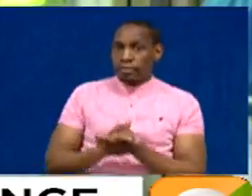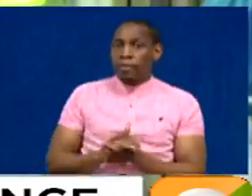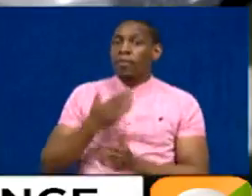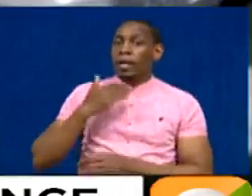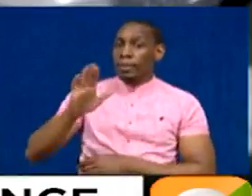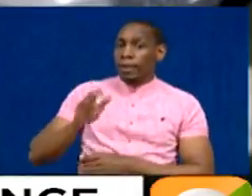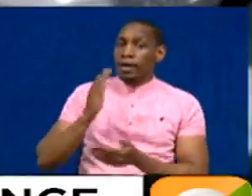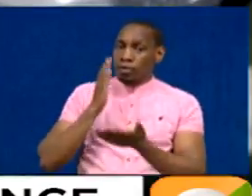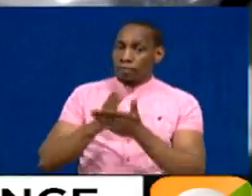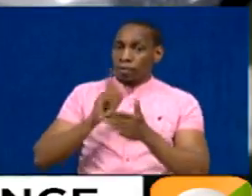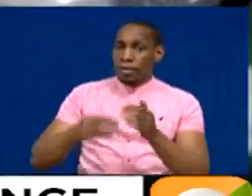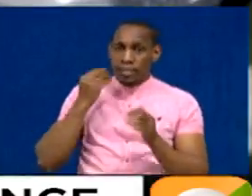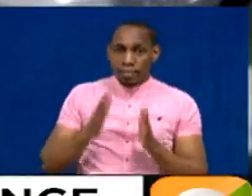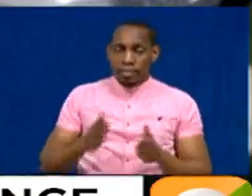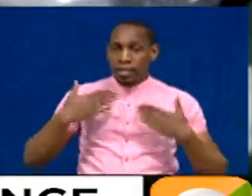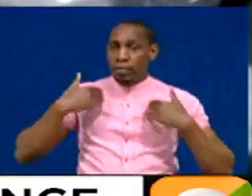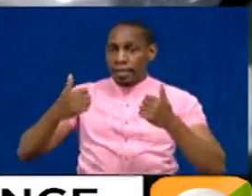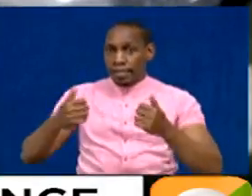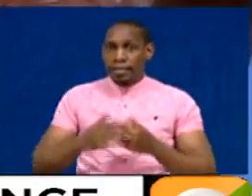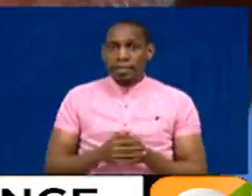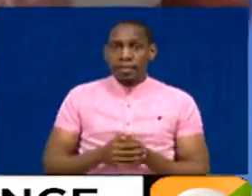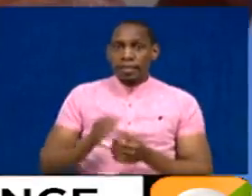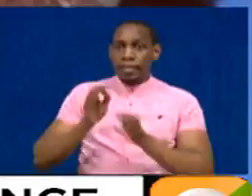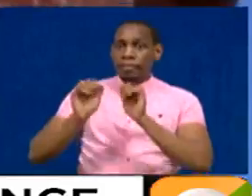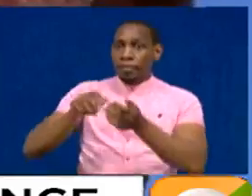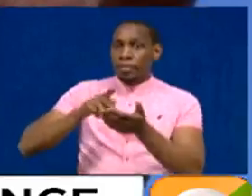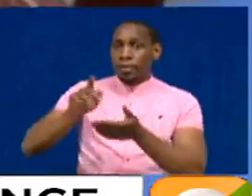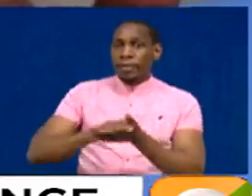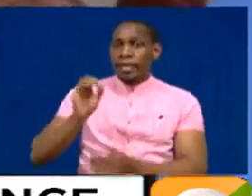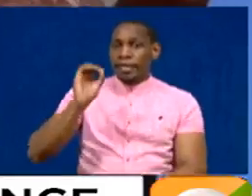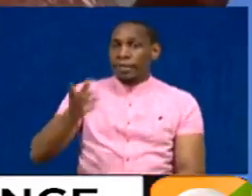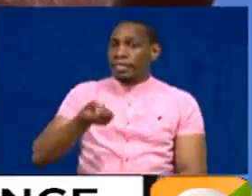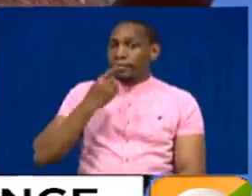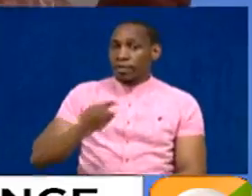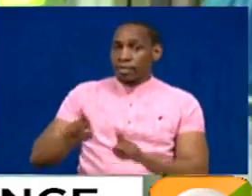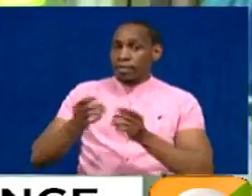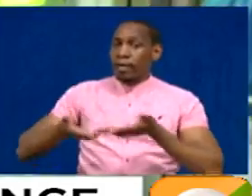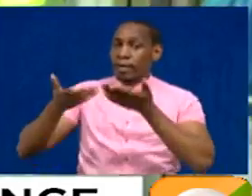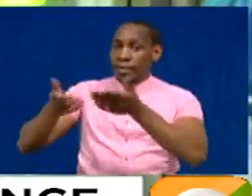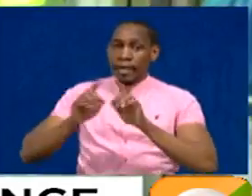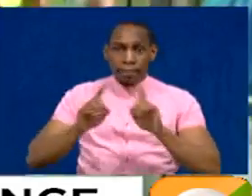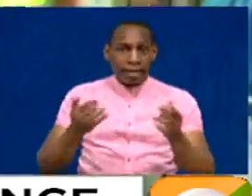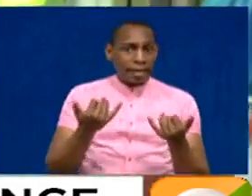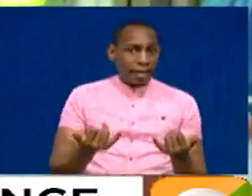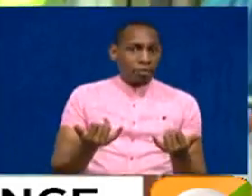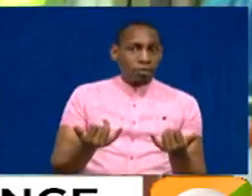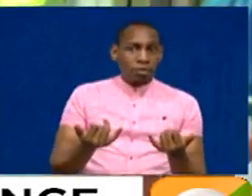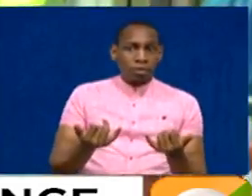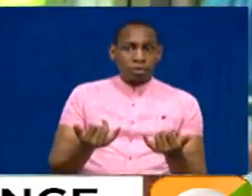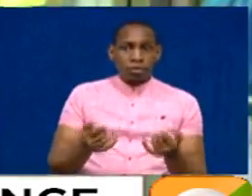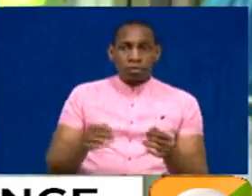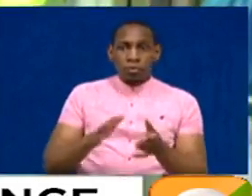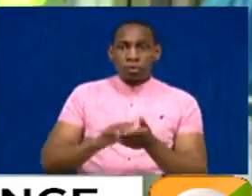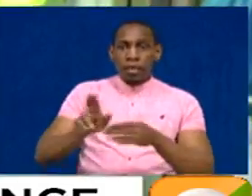want to guarantee that your patient will get well. And if they can afford very expensive drugs, then they'll give it to you. But then you see we are losing our